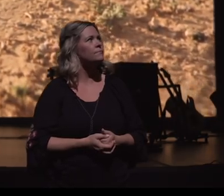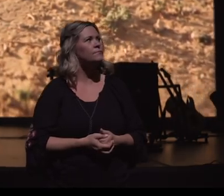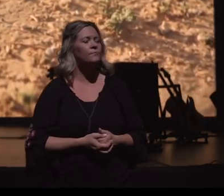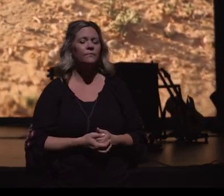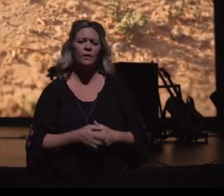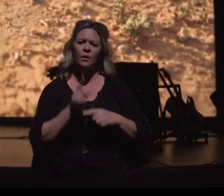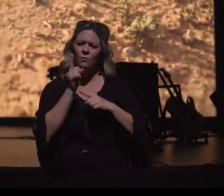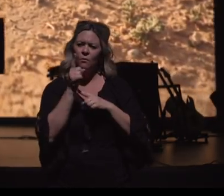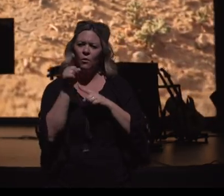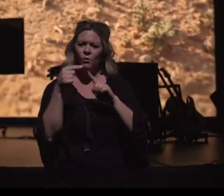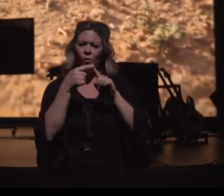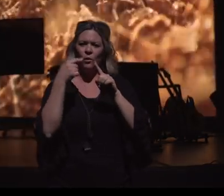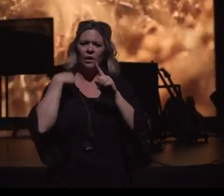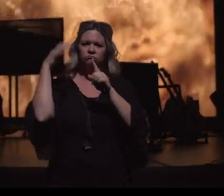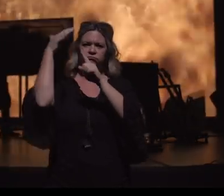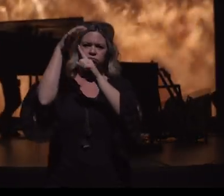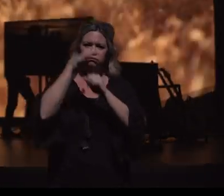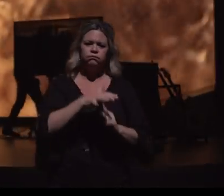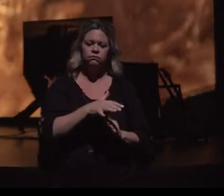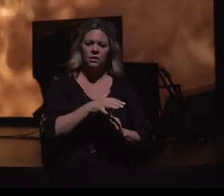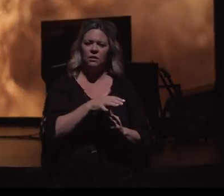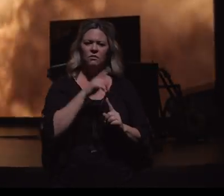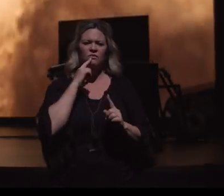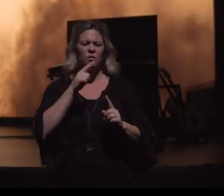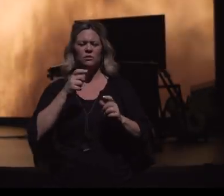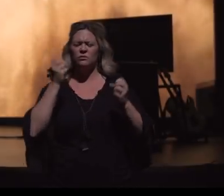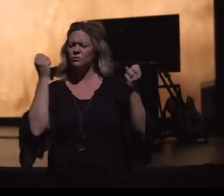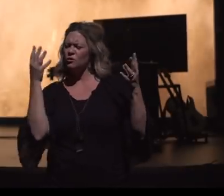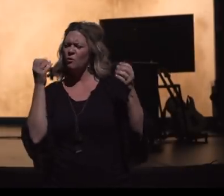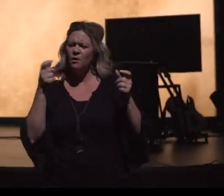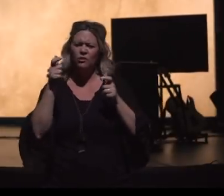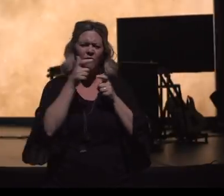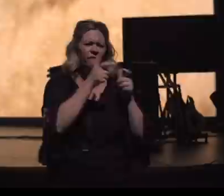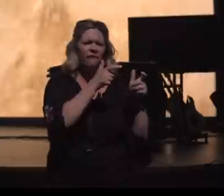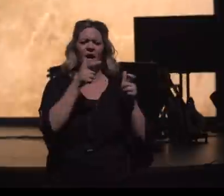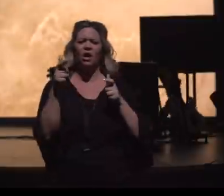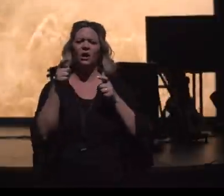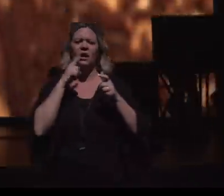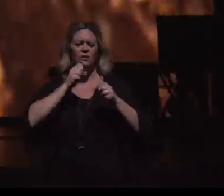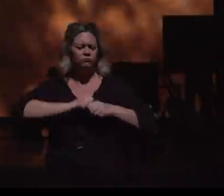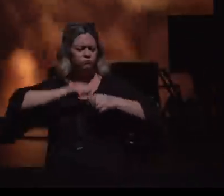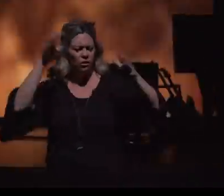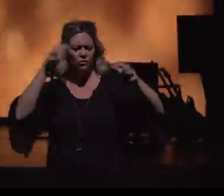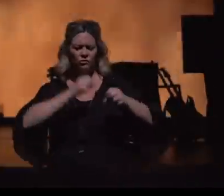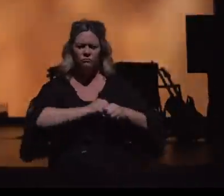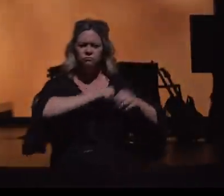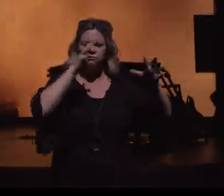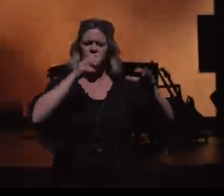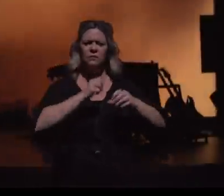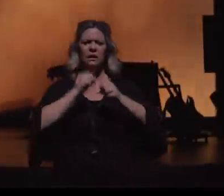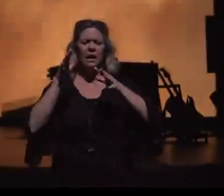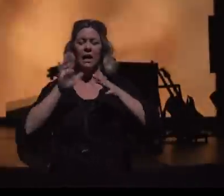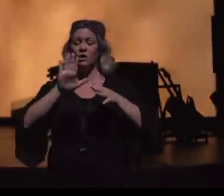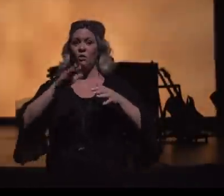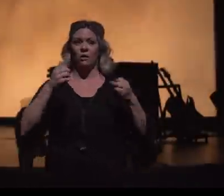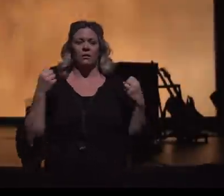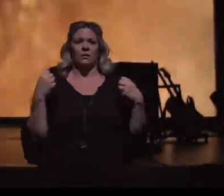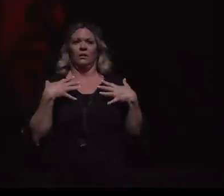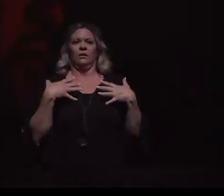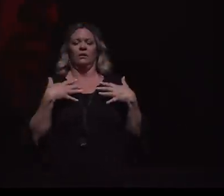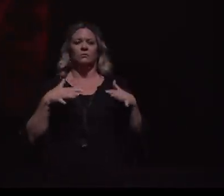The moment we landed down, there was mortar fire, it was this explosion, and like your anxiety is just